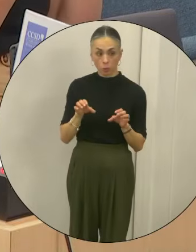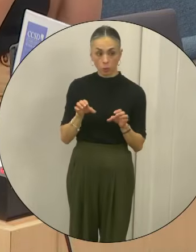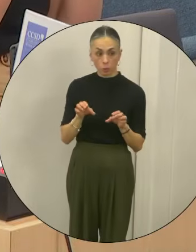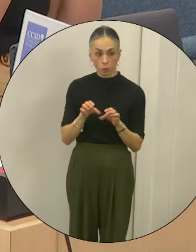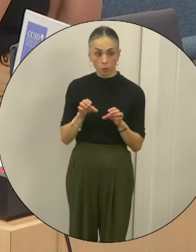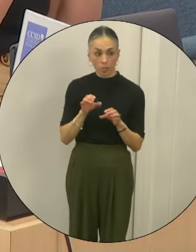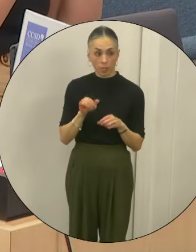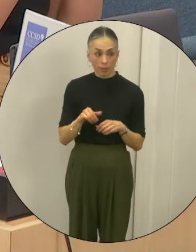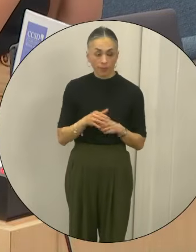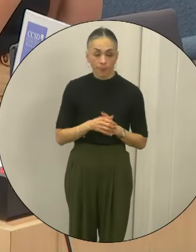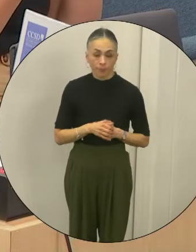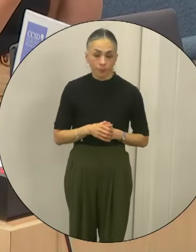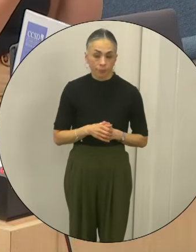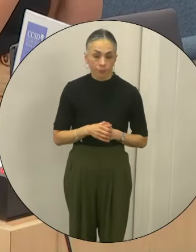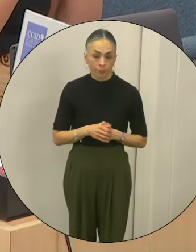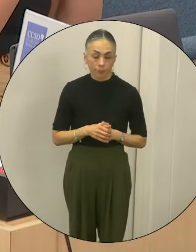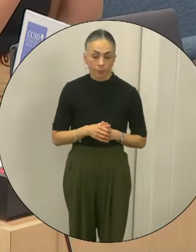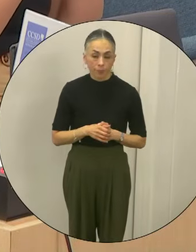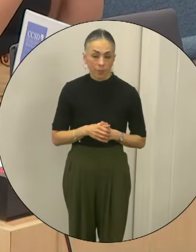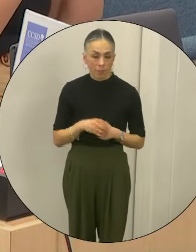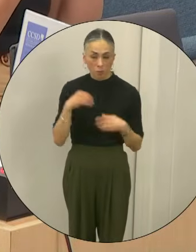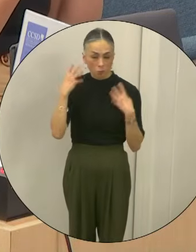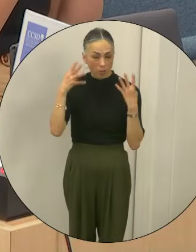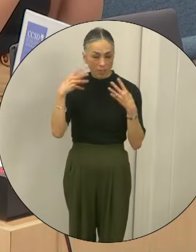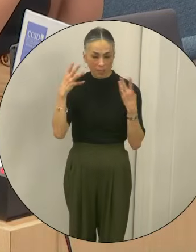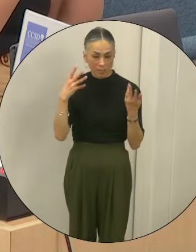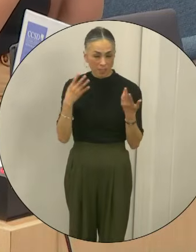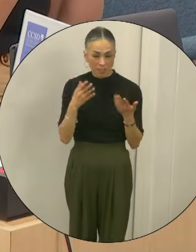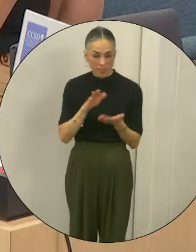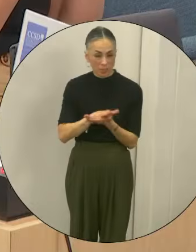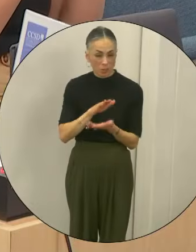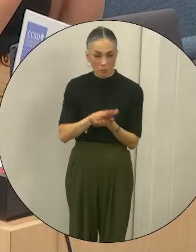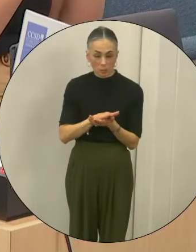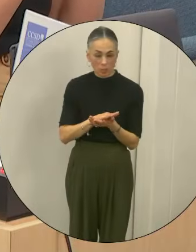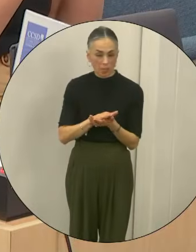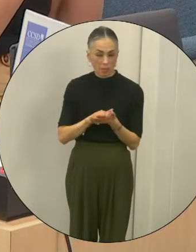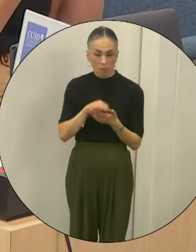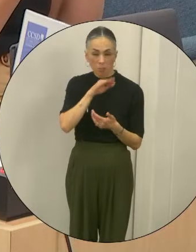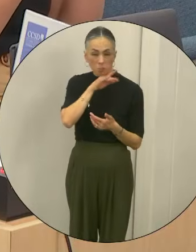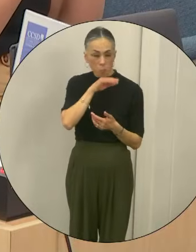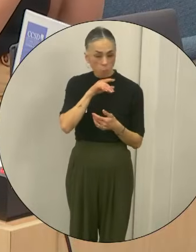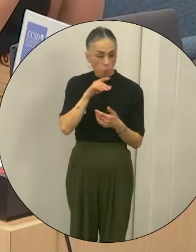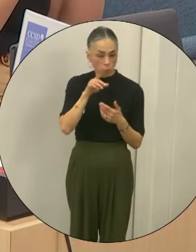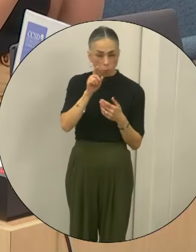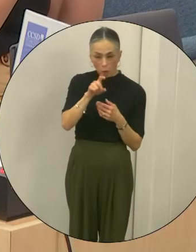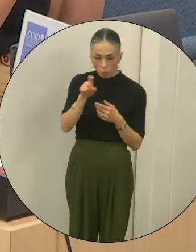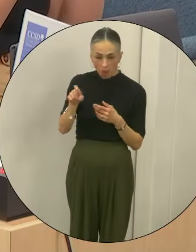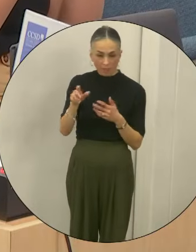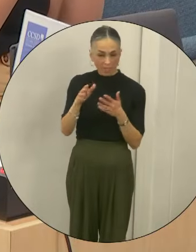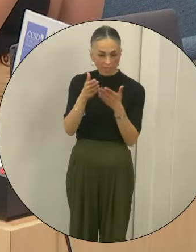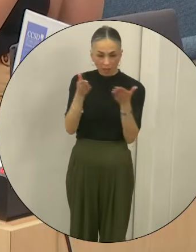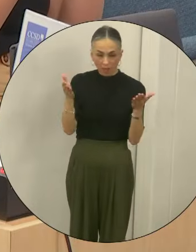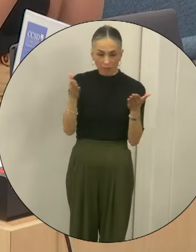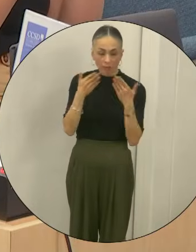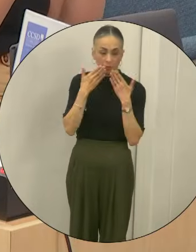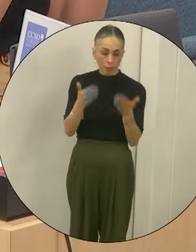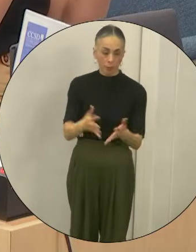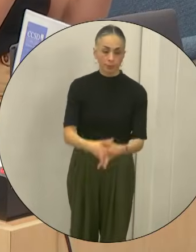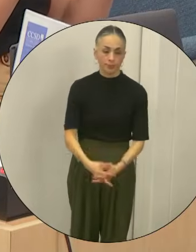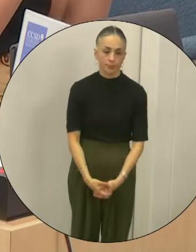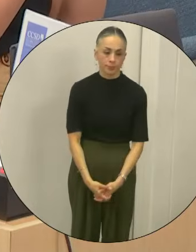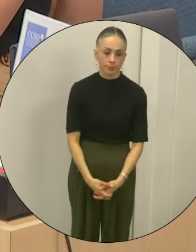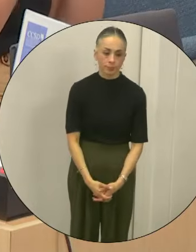got to remove all this craziness that is on the schools, all this pornographic stuff, that they should not be seeing it. Thank you.